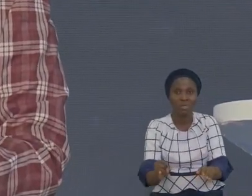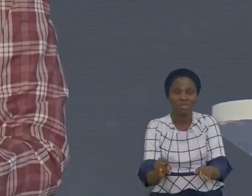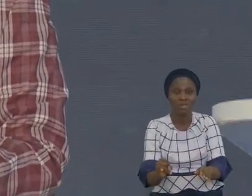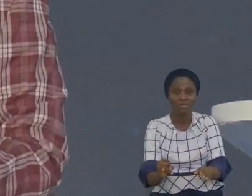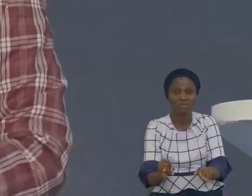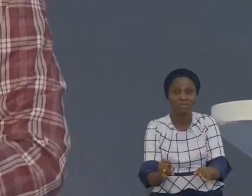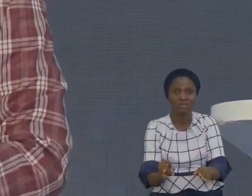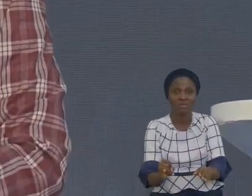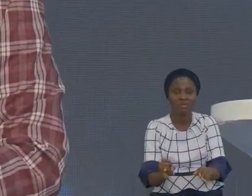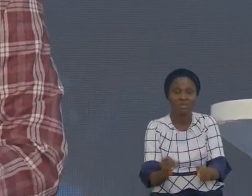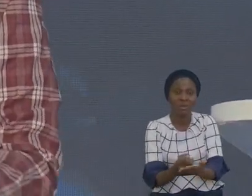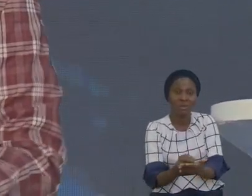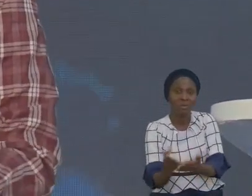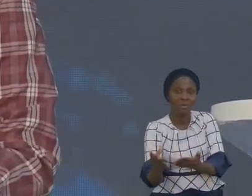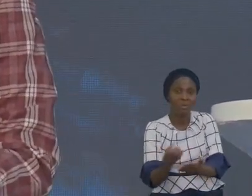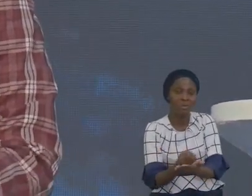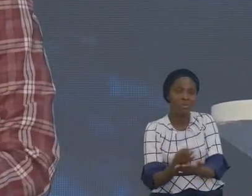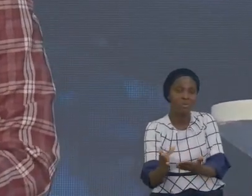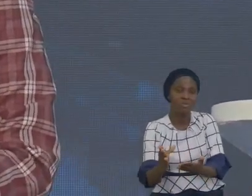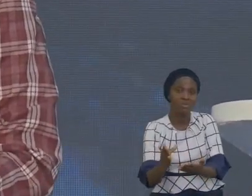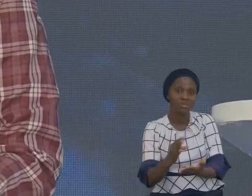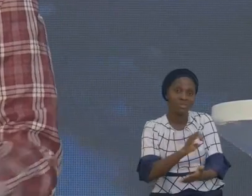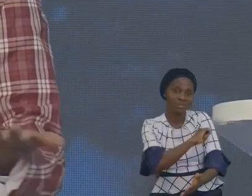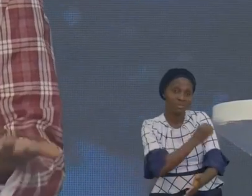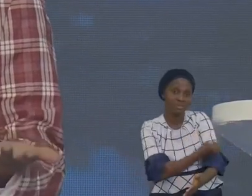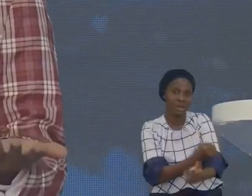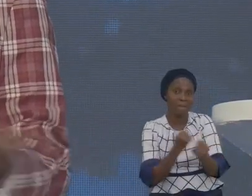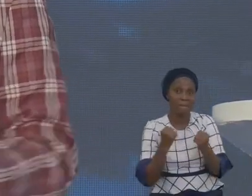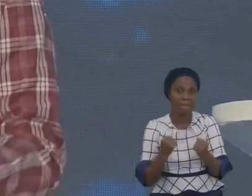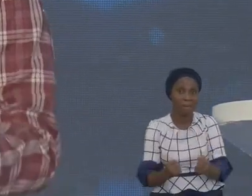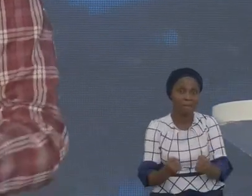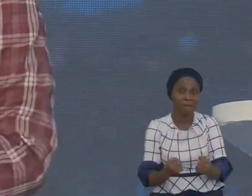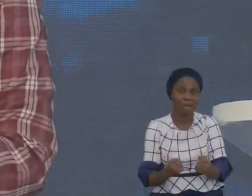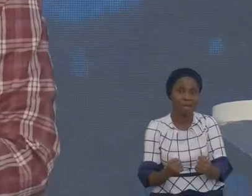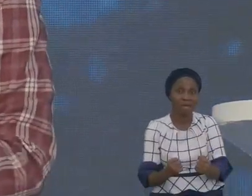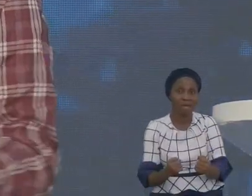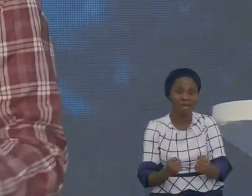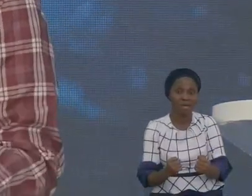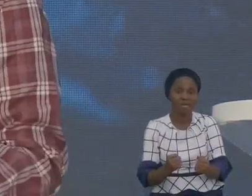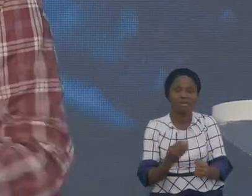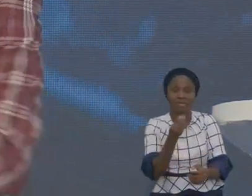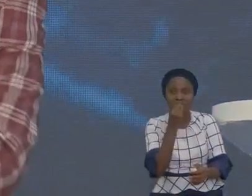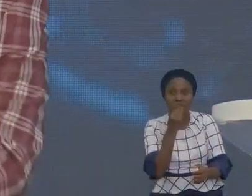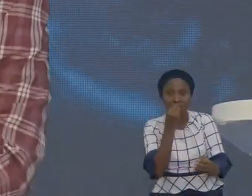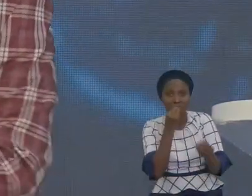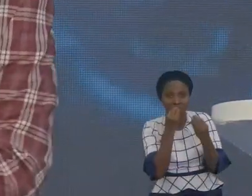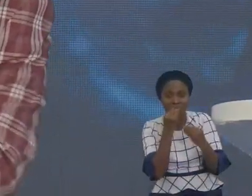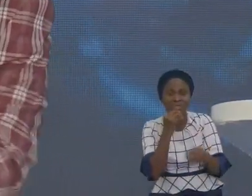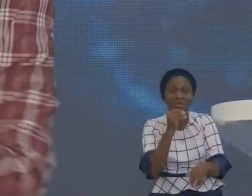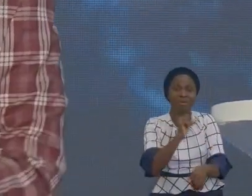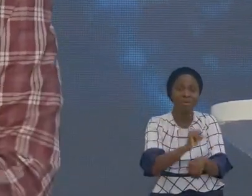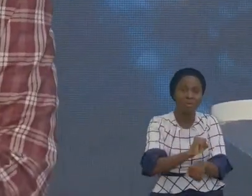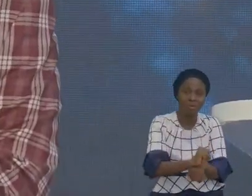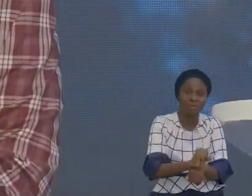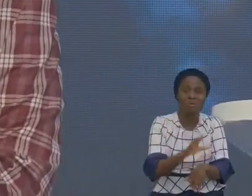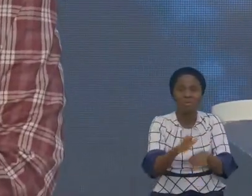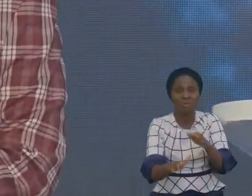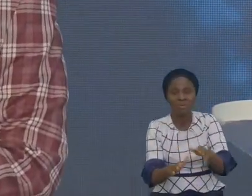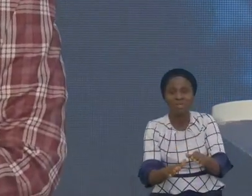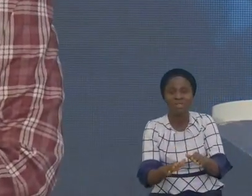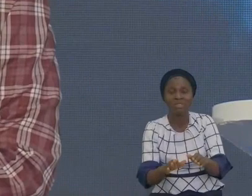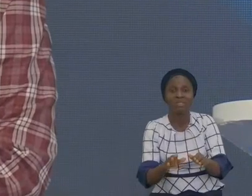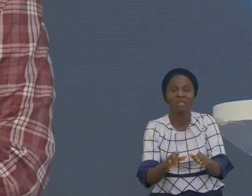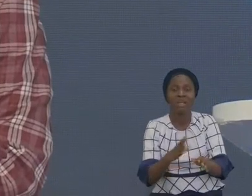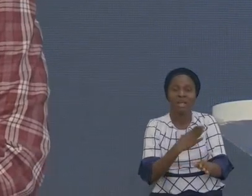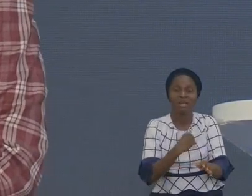eating, walking, rising, exercising, and yet there's no proof that any better thing coming in